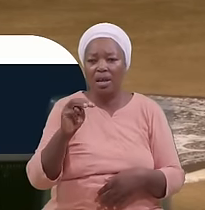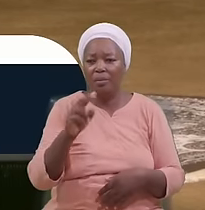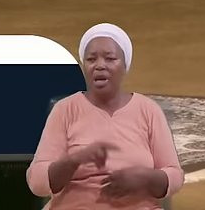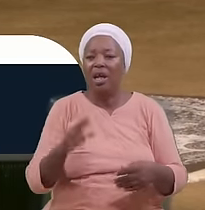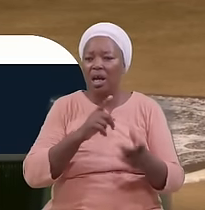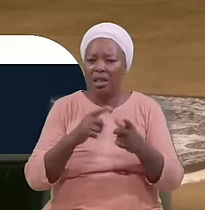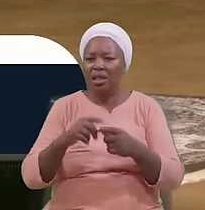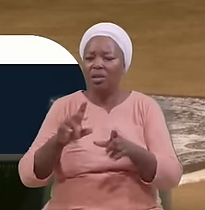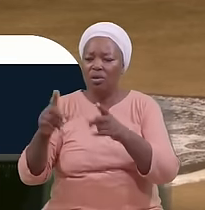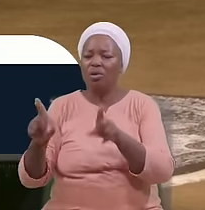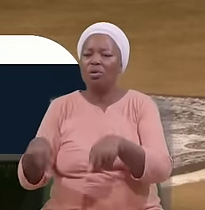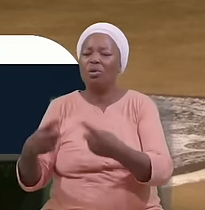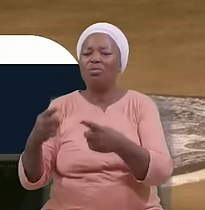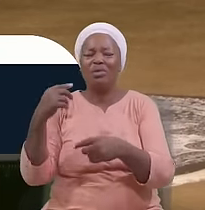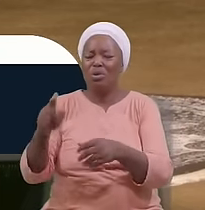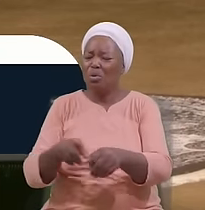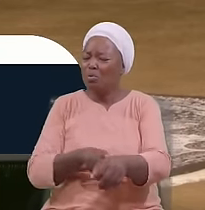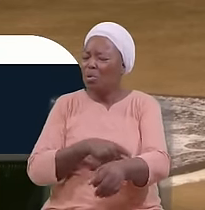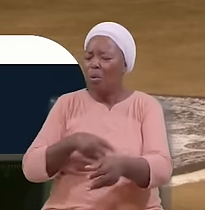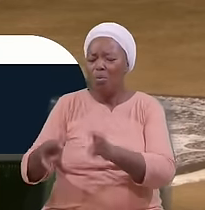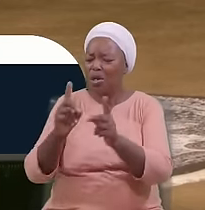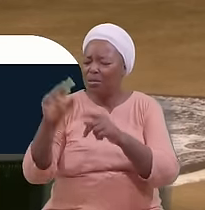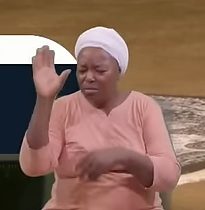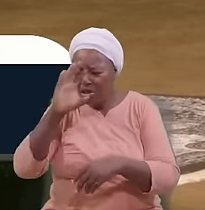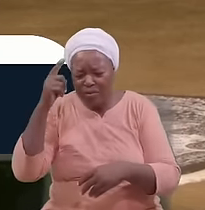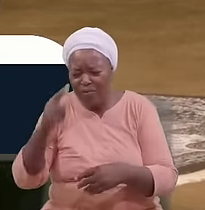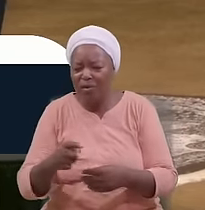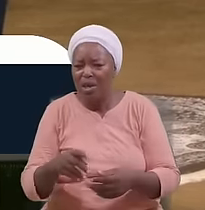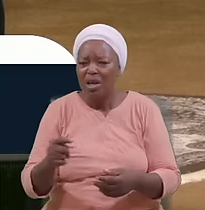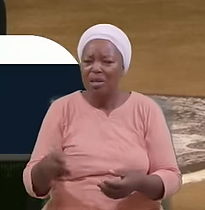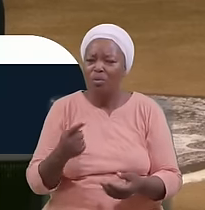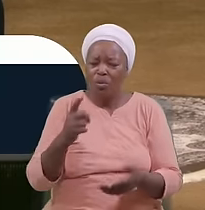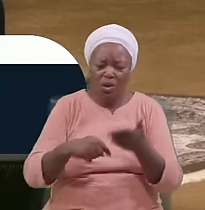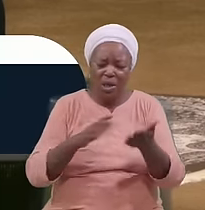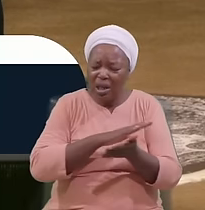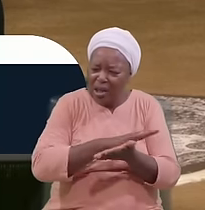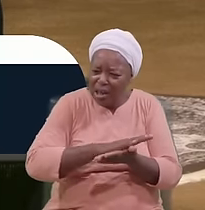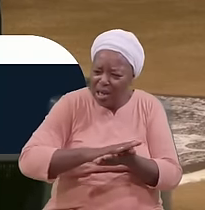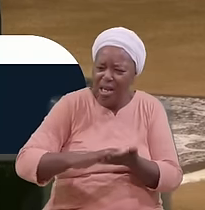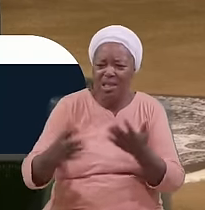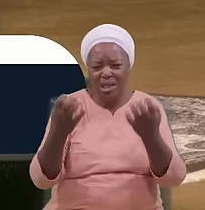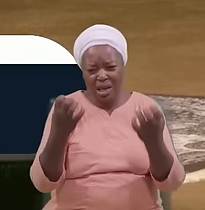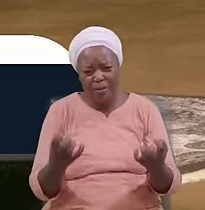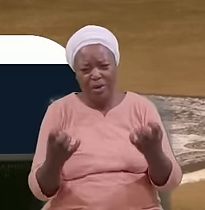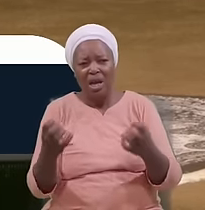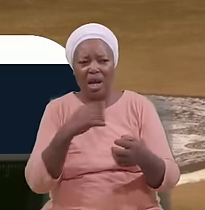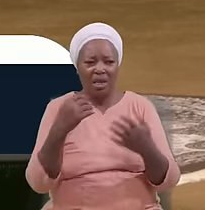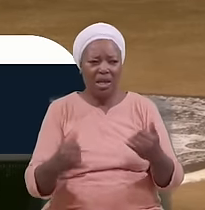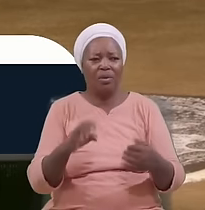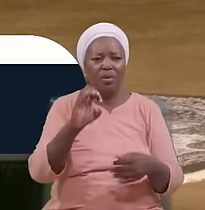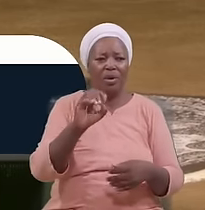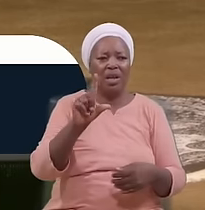miracle of cleansing the leprosy. And now Elisha gave the word, tell him,